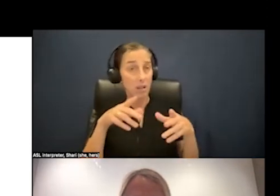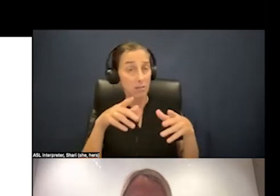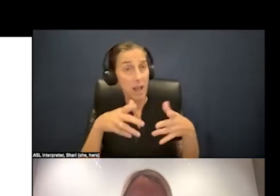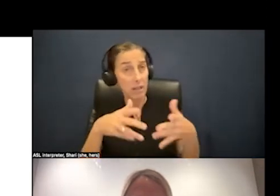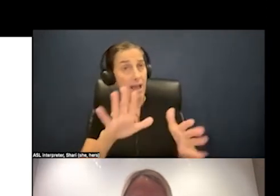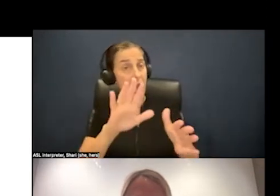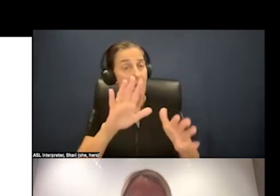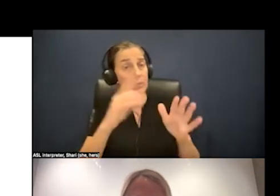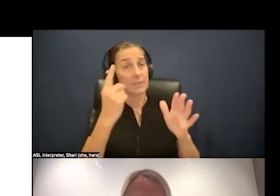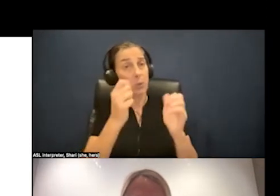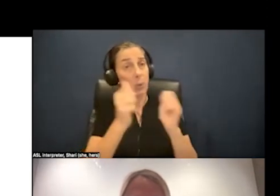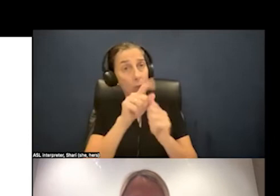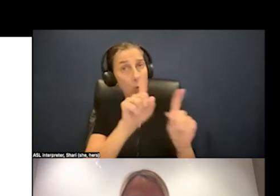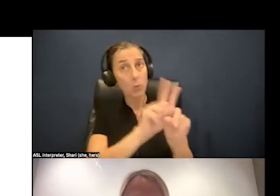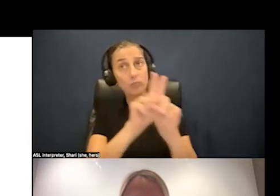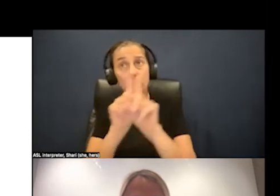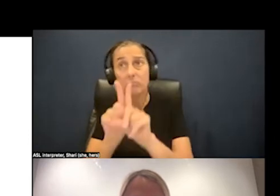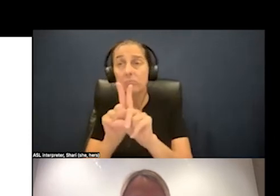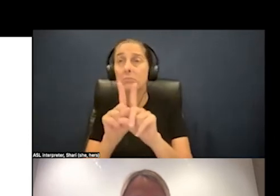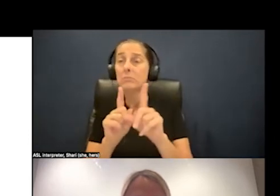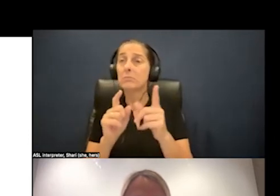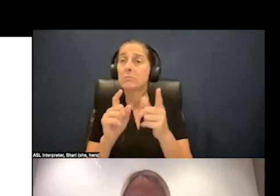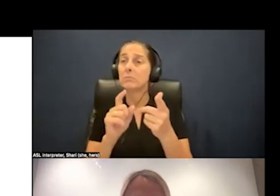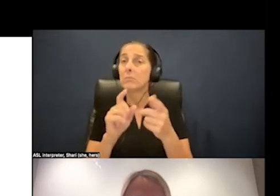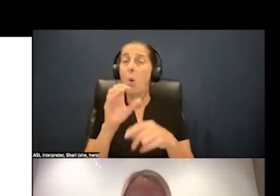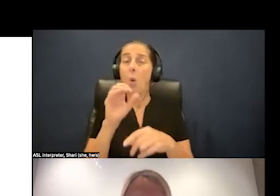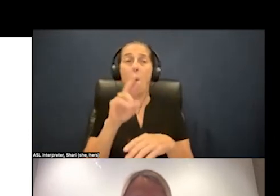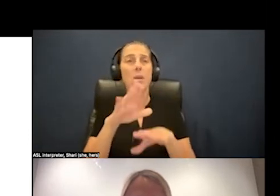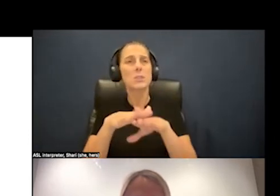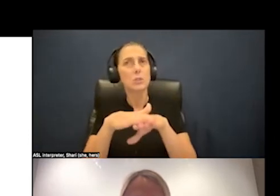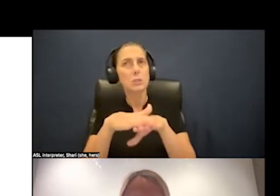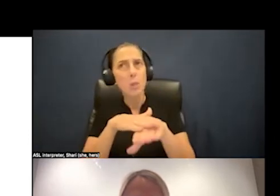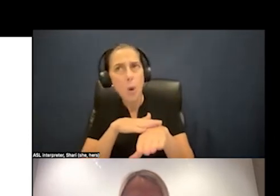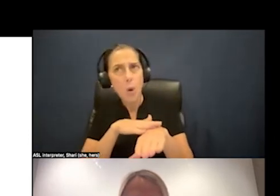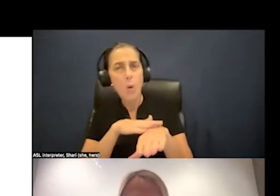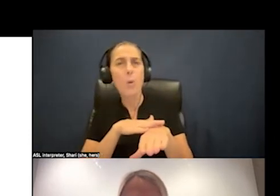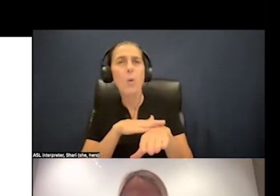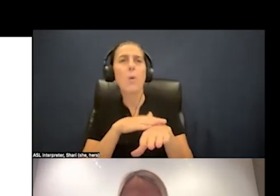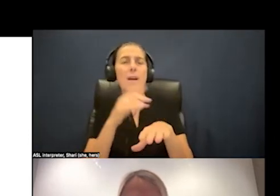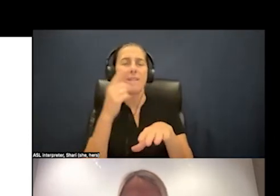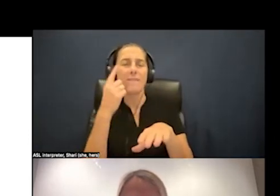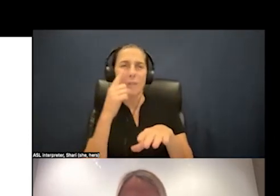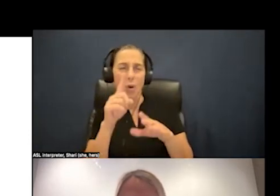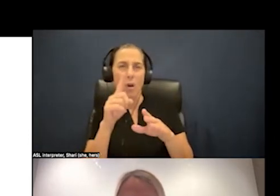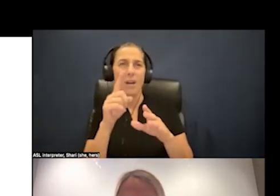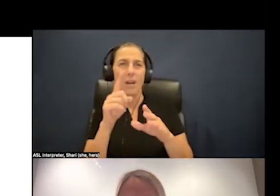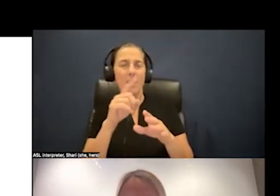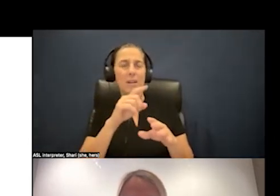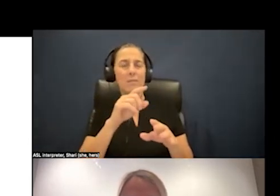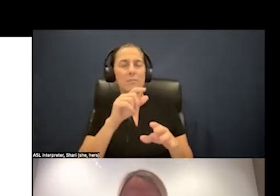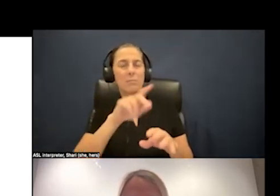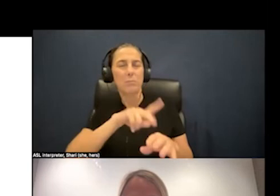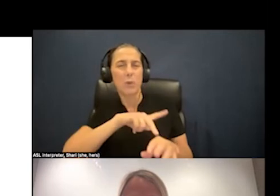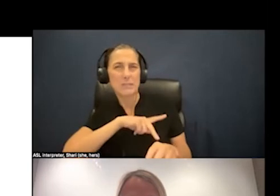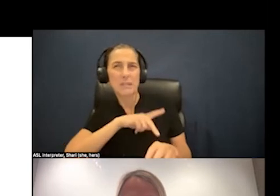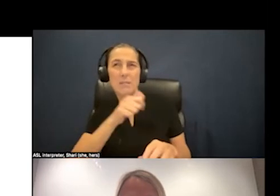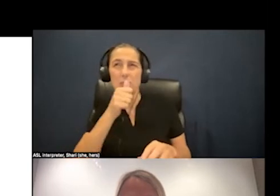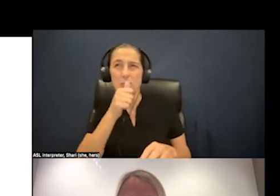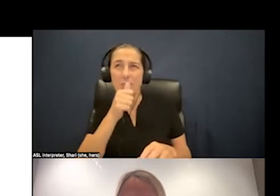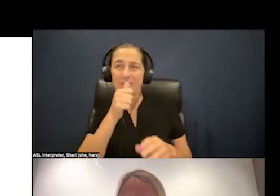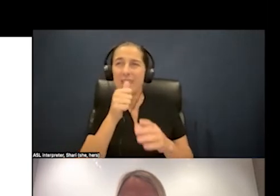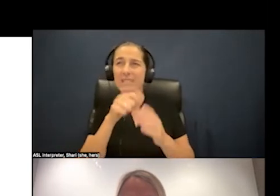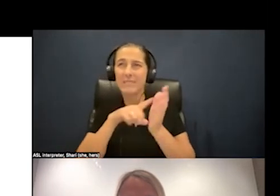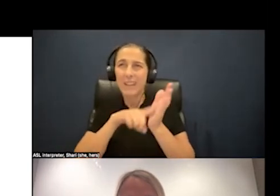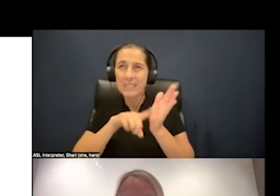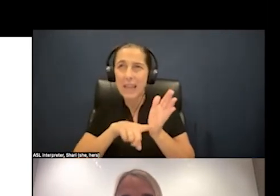visit, if it means going slow through a particular exam, or if it means putting off an exam for until next visit,